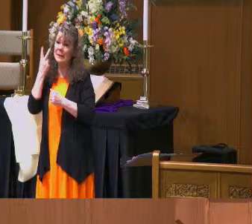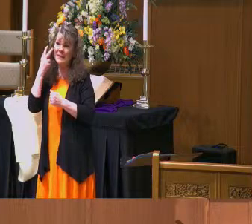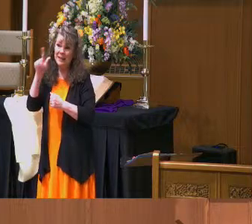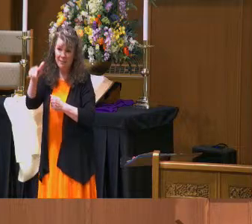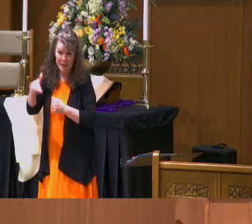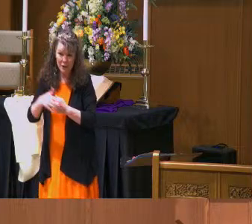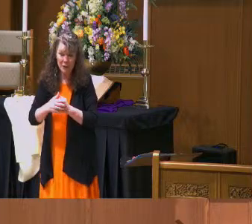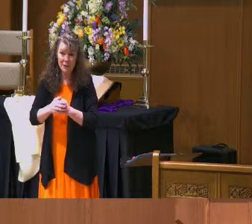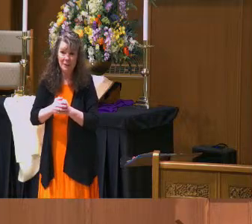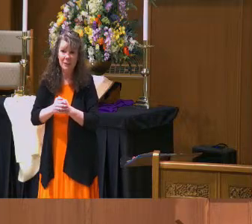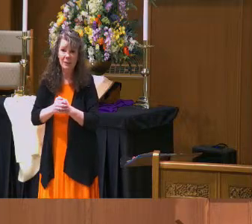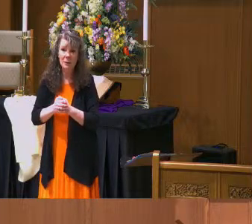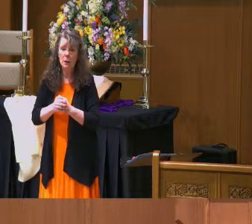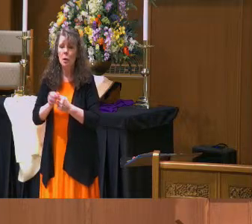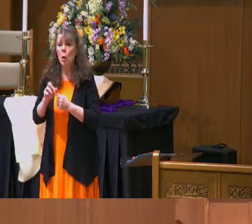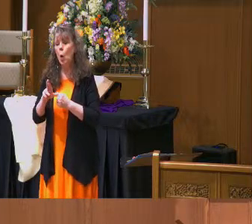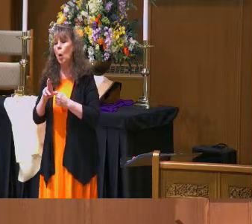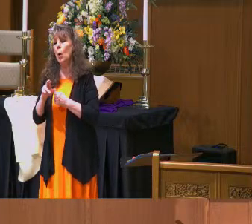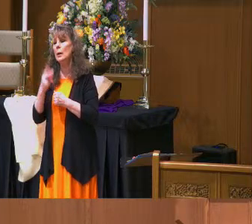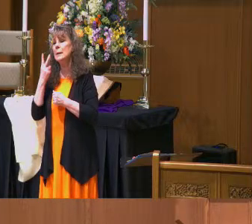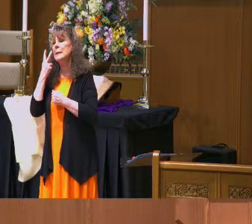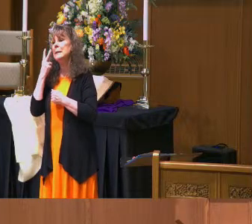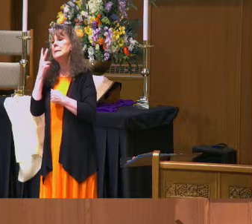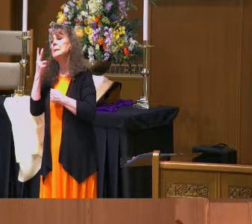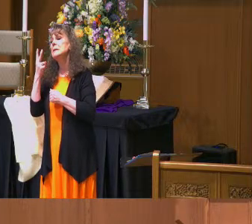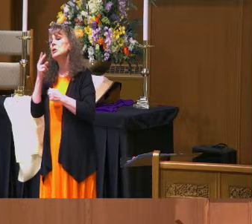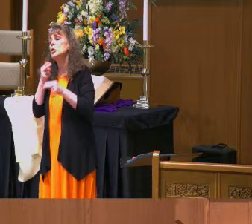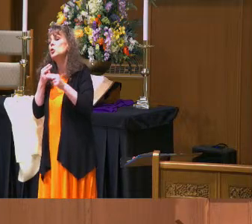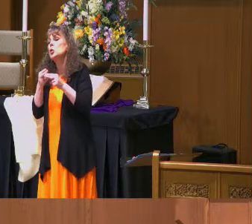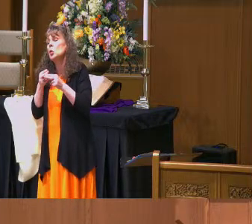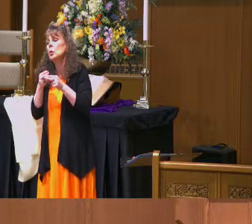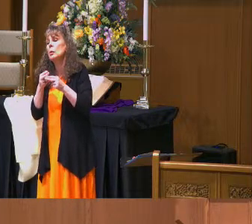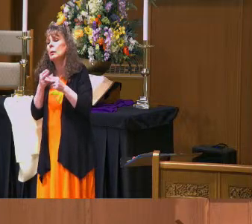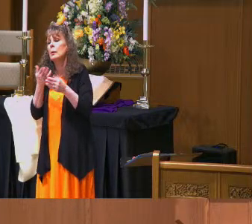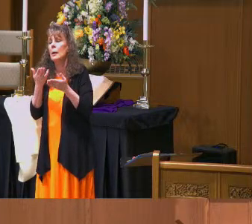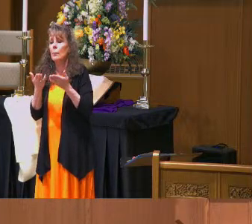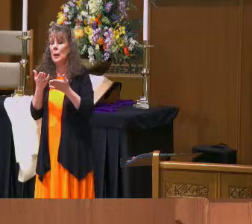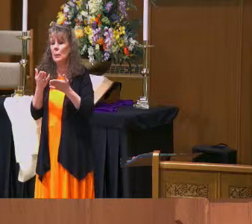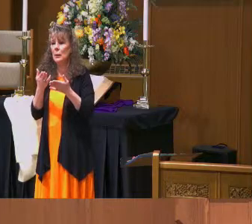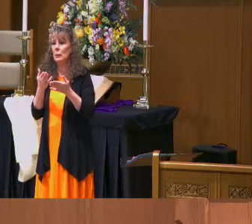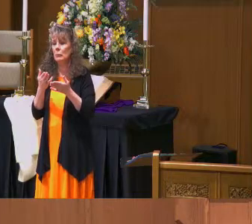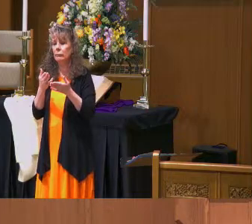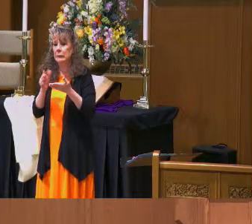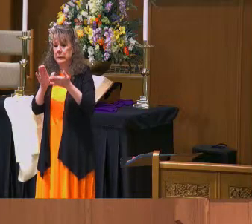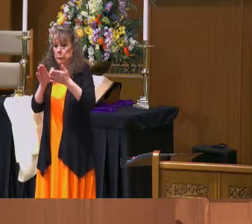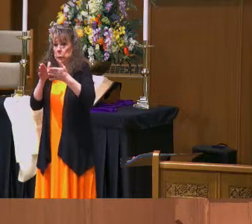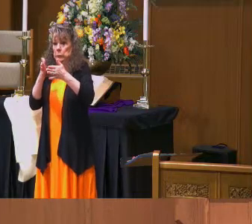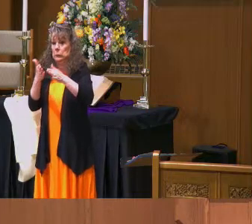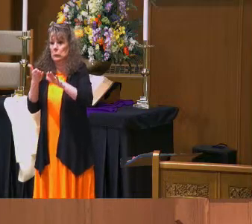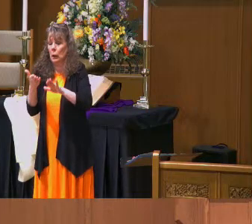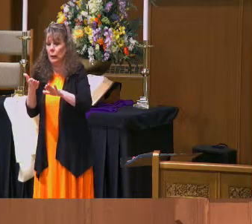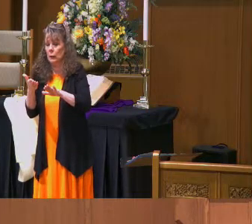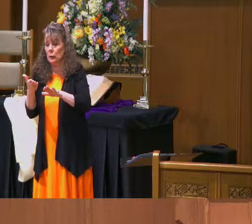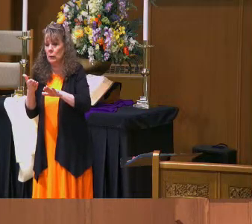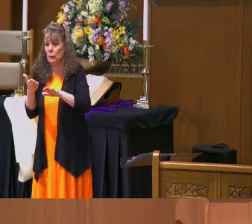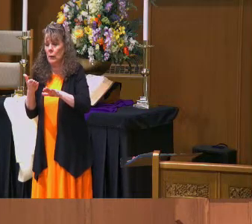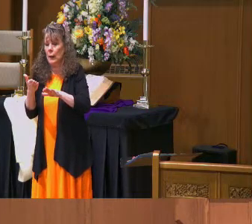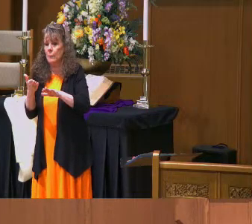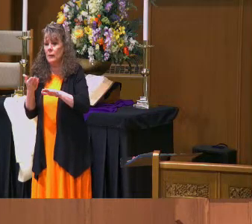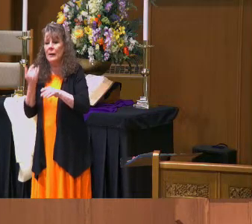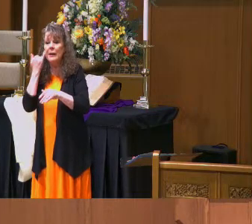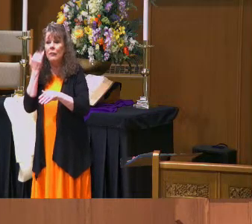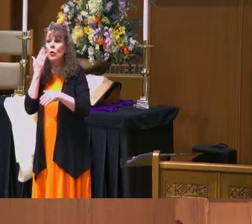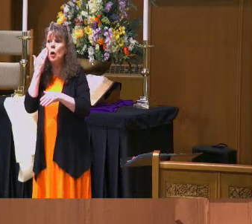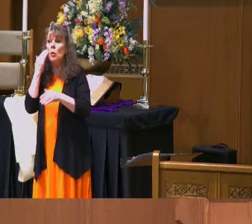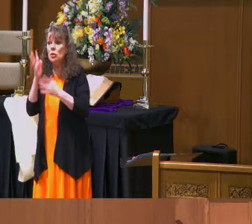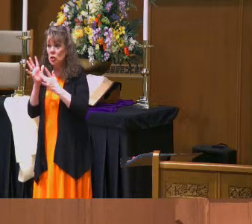later, or I'll see you in a little while. Even if they're leaving this earth physically, if they know